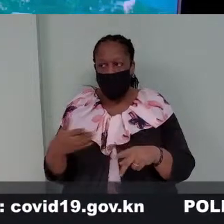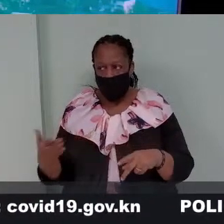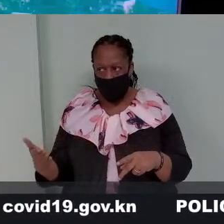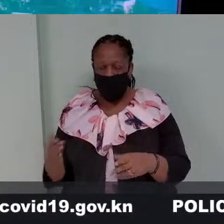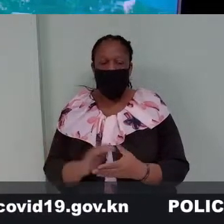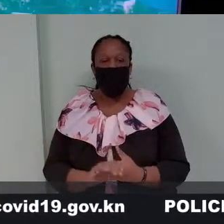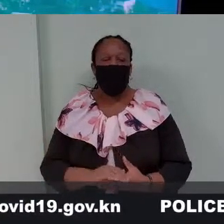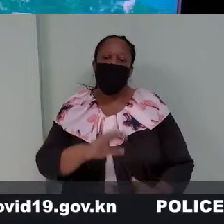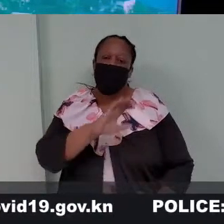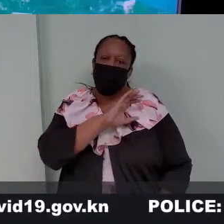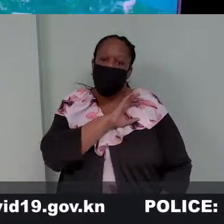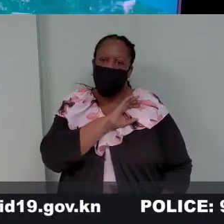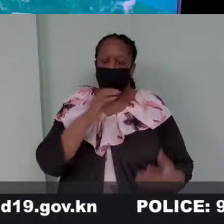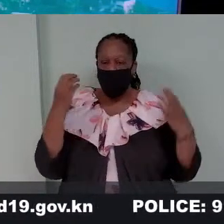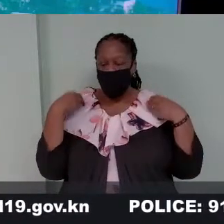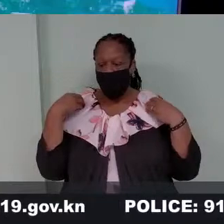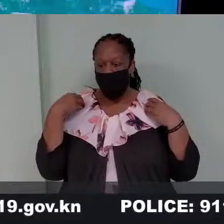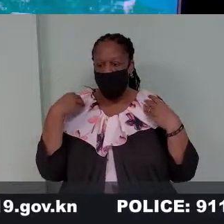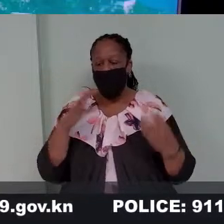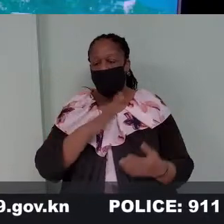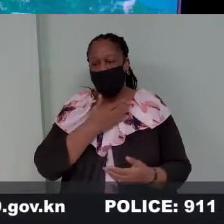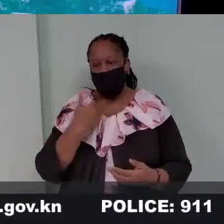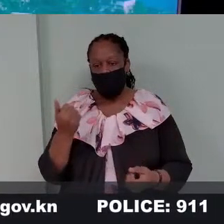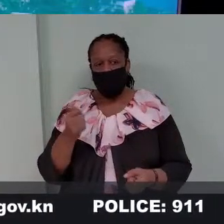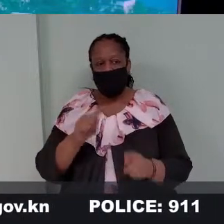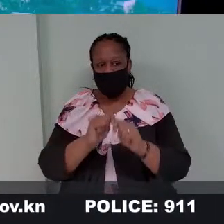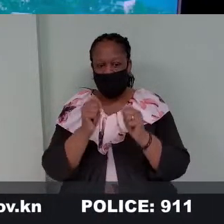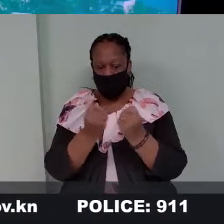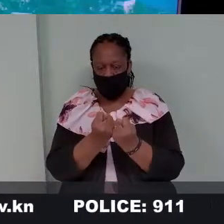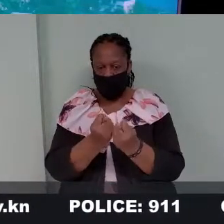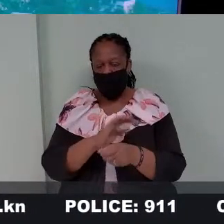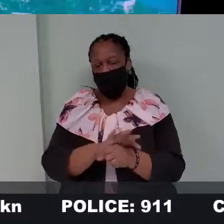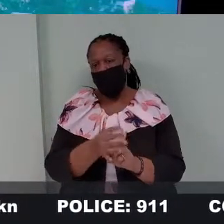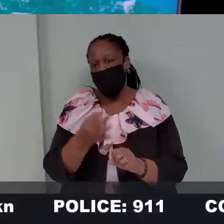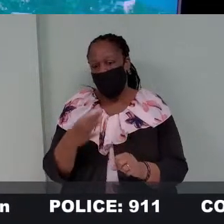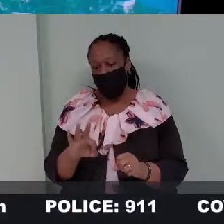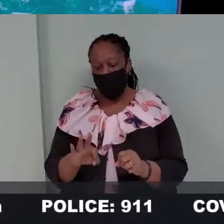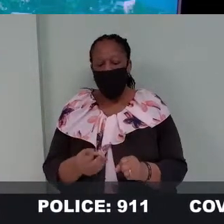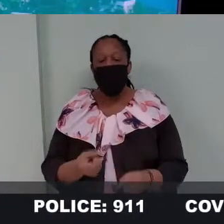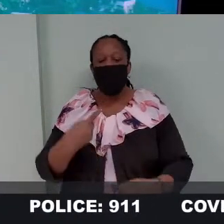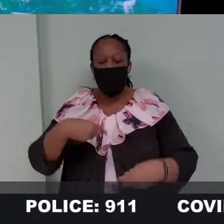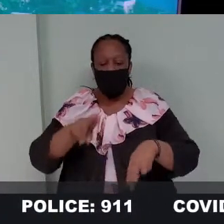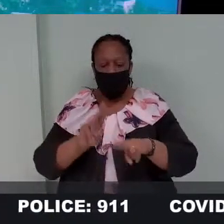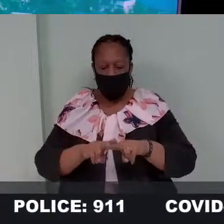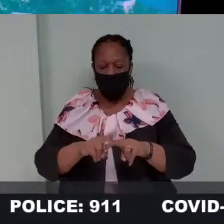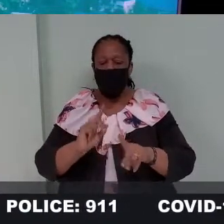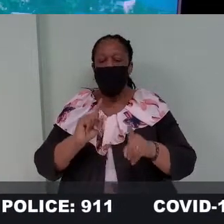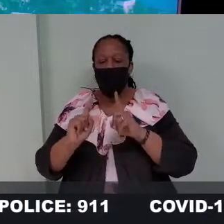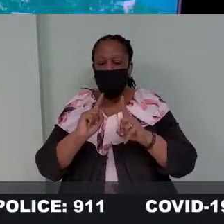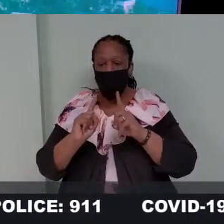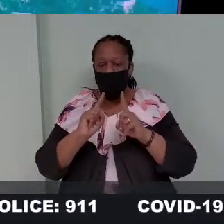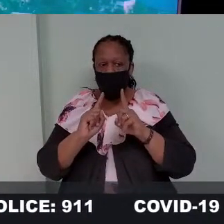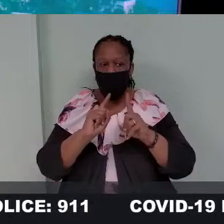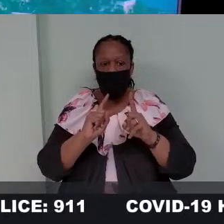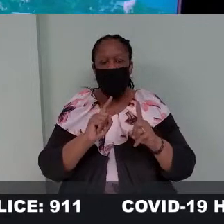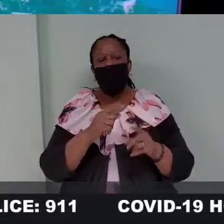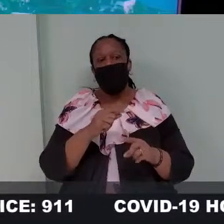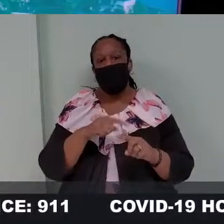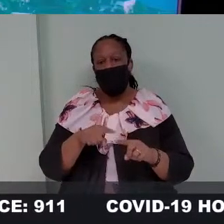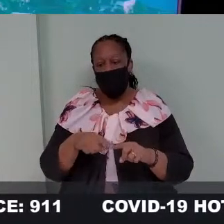the National COVID-19 Task Force engaged in a healthy exchange of views on the issue of hosting